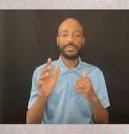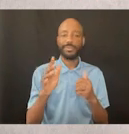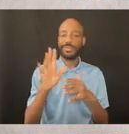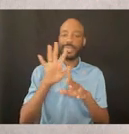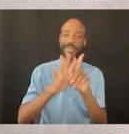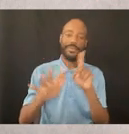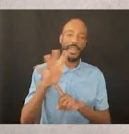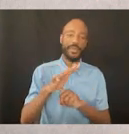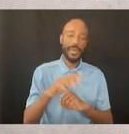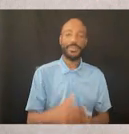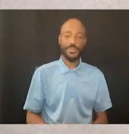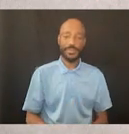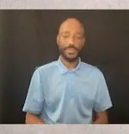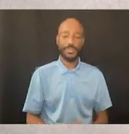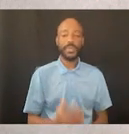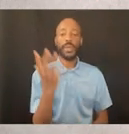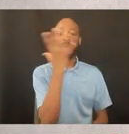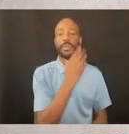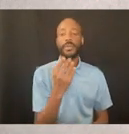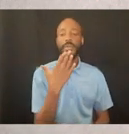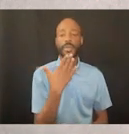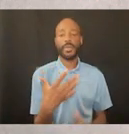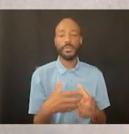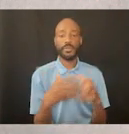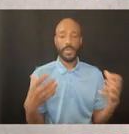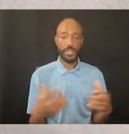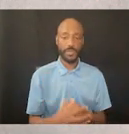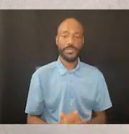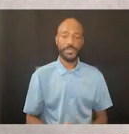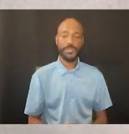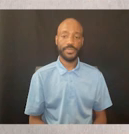Beautiful. Thank you so much. Thanks, Laura.